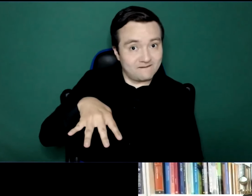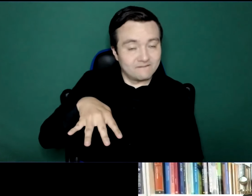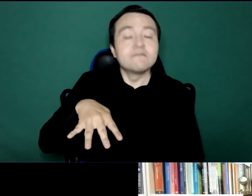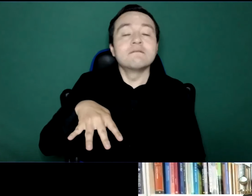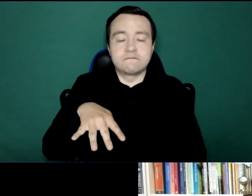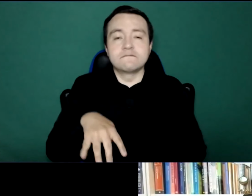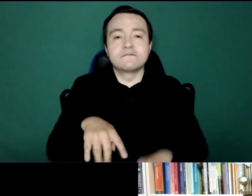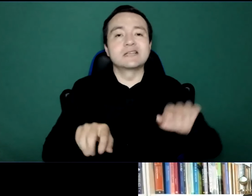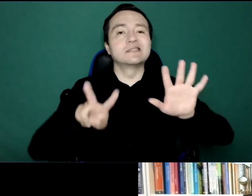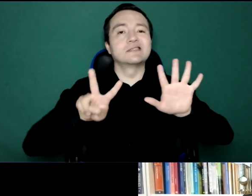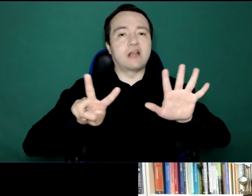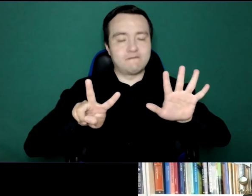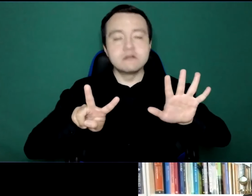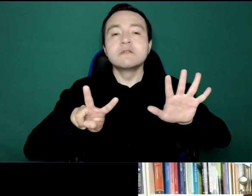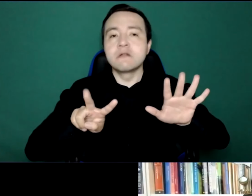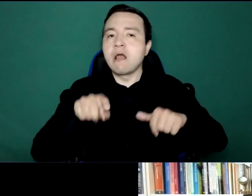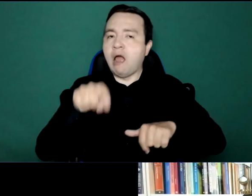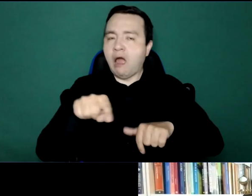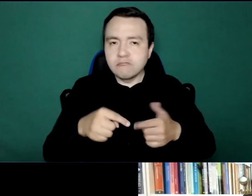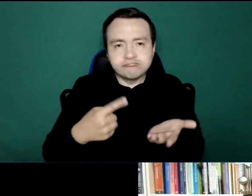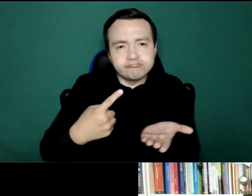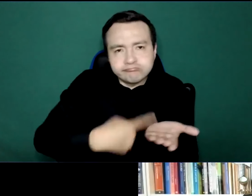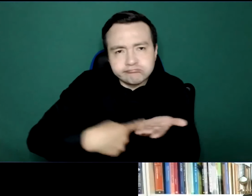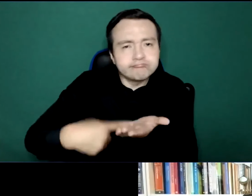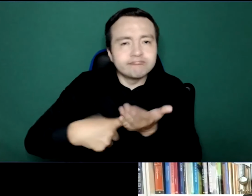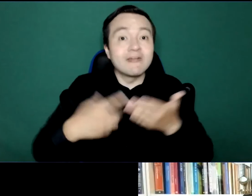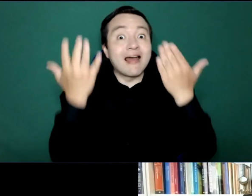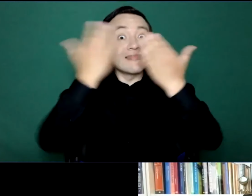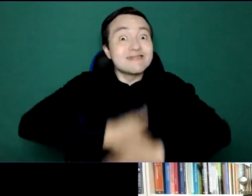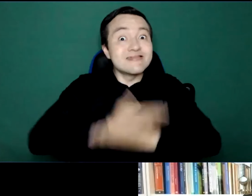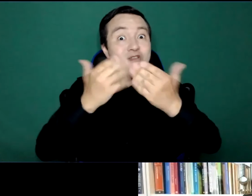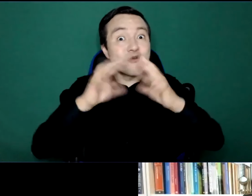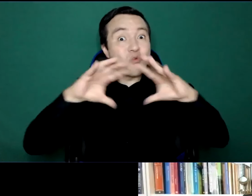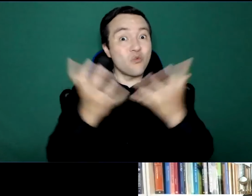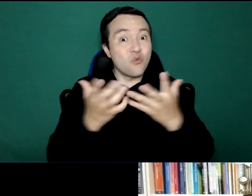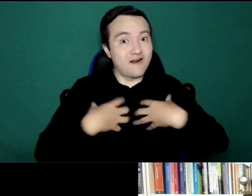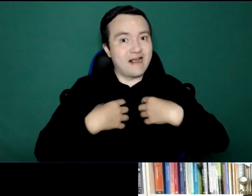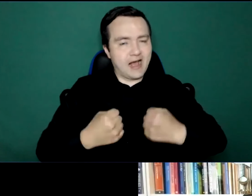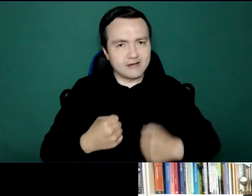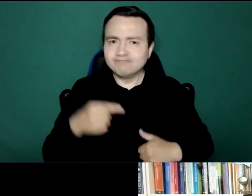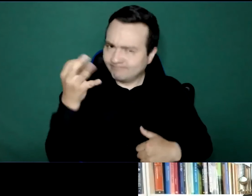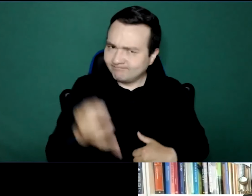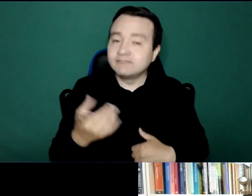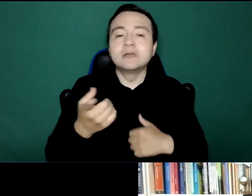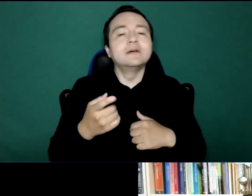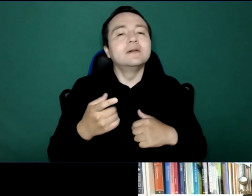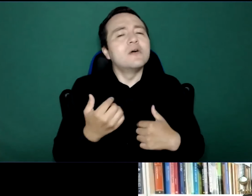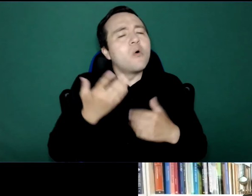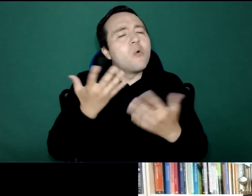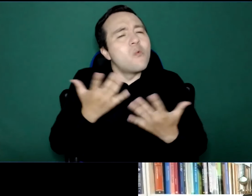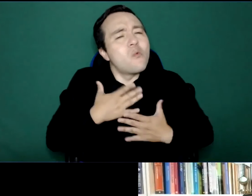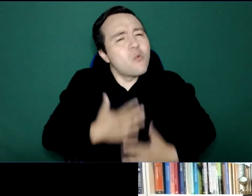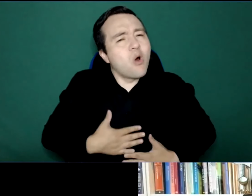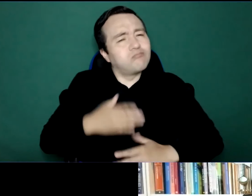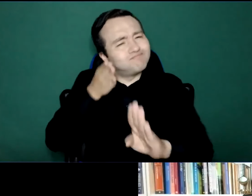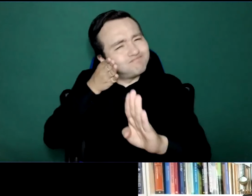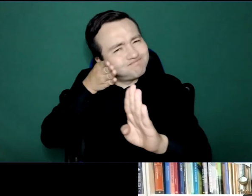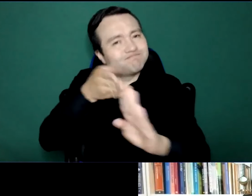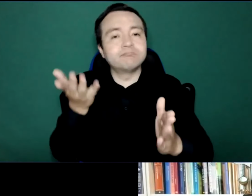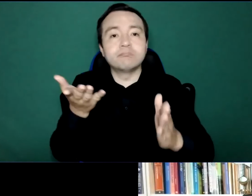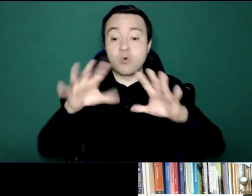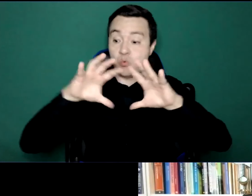under the consignment of building a fairer, more equitable, and healthier world after COVID-19.